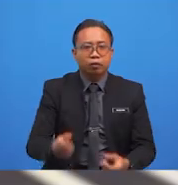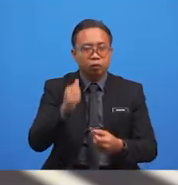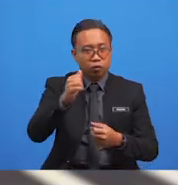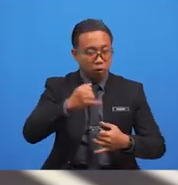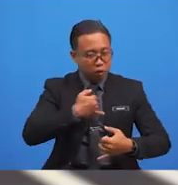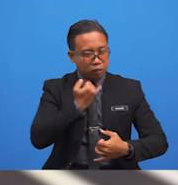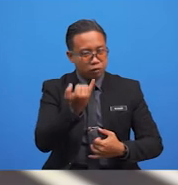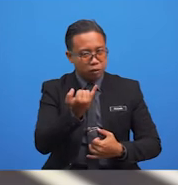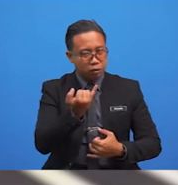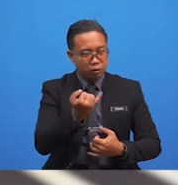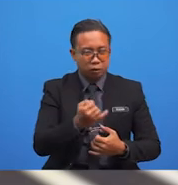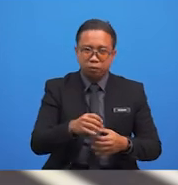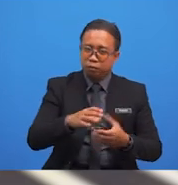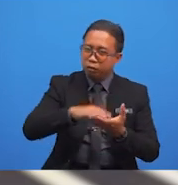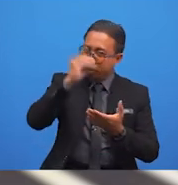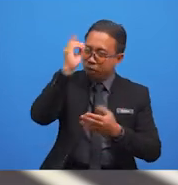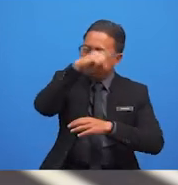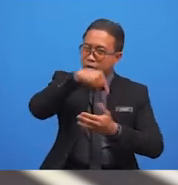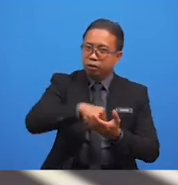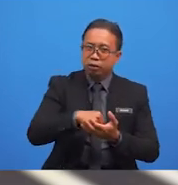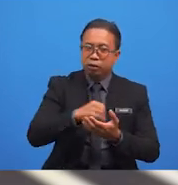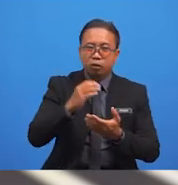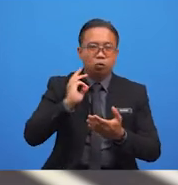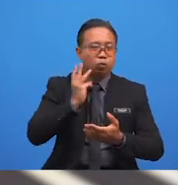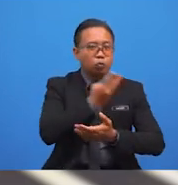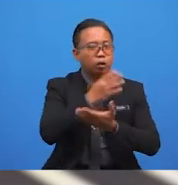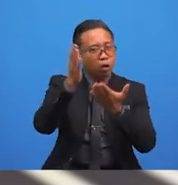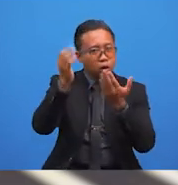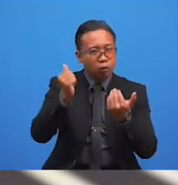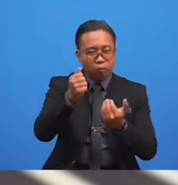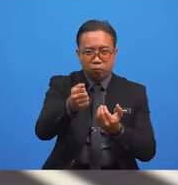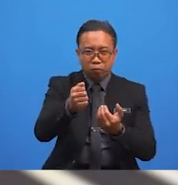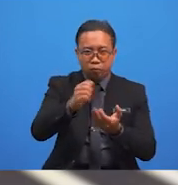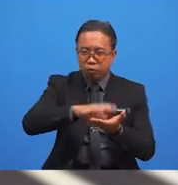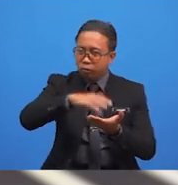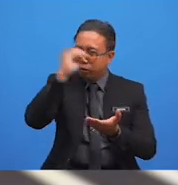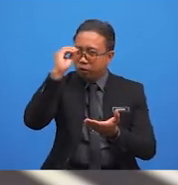Do you enjoy your lesson today? We hope you had a good